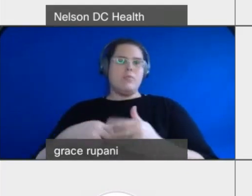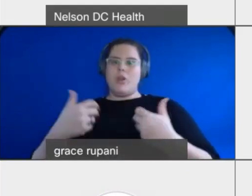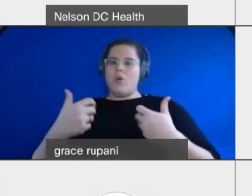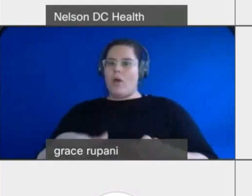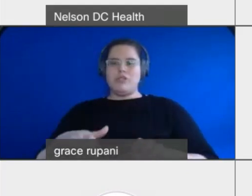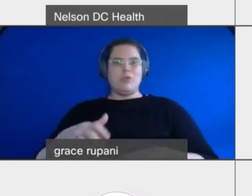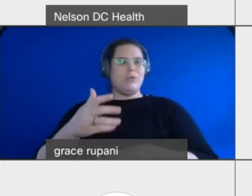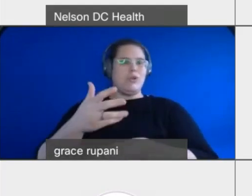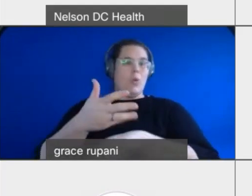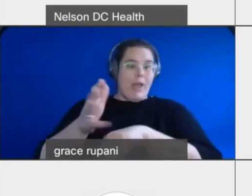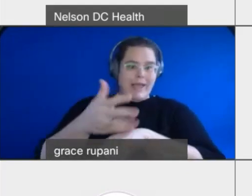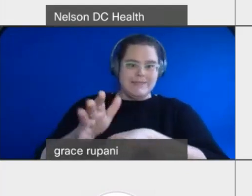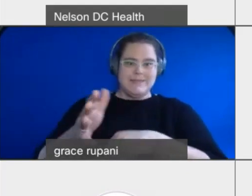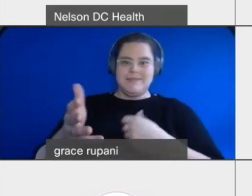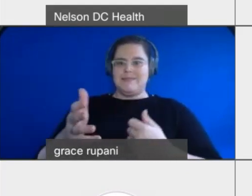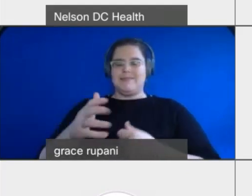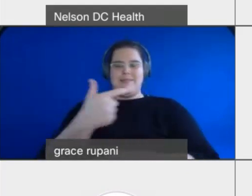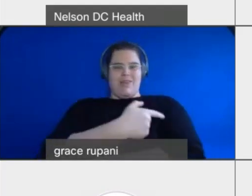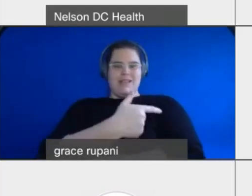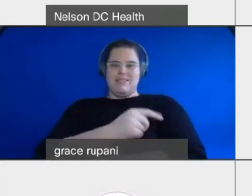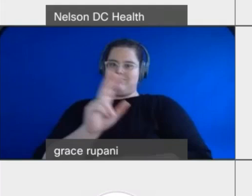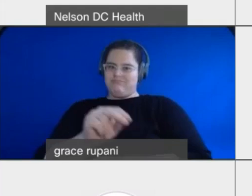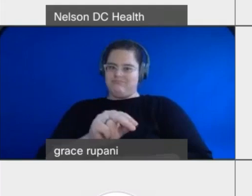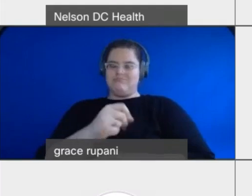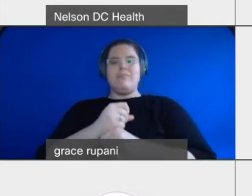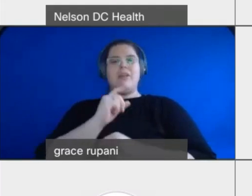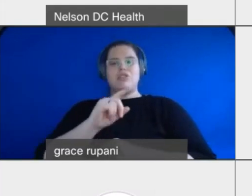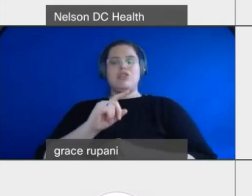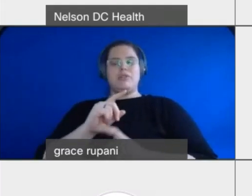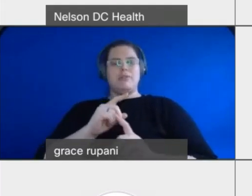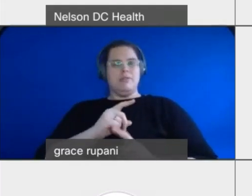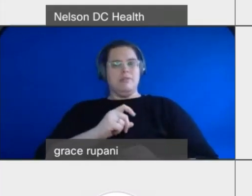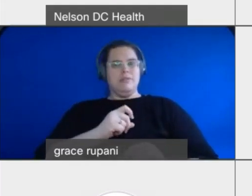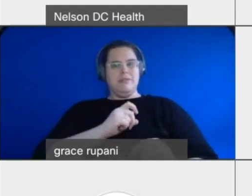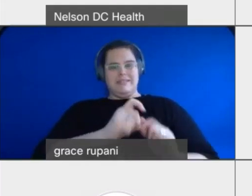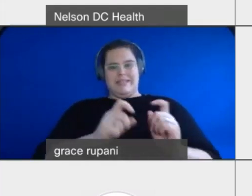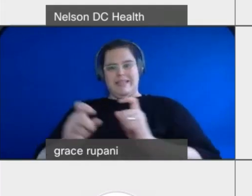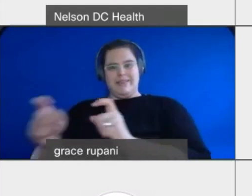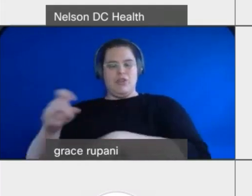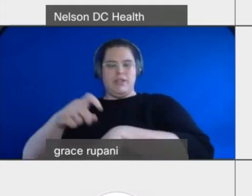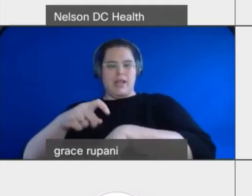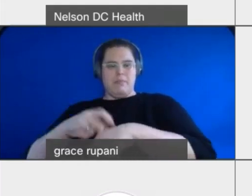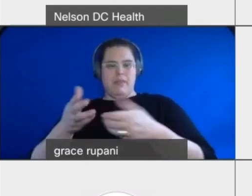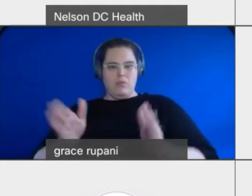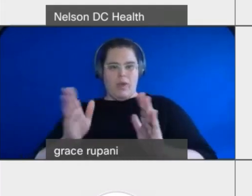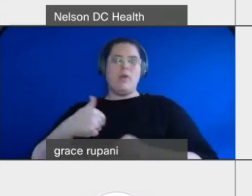sure that residents are vaccinated in a timely manner, those people were added